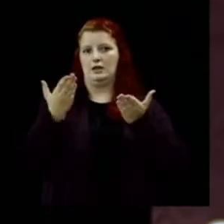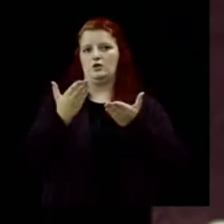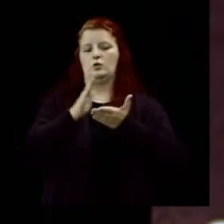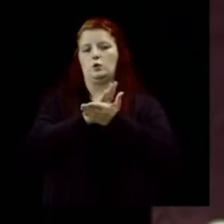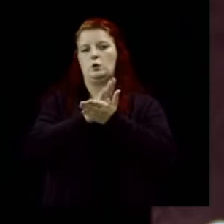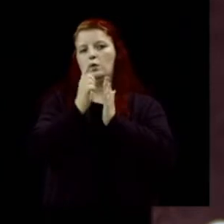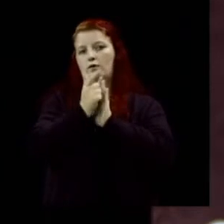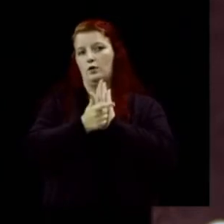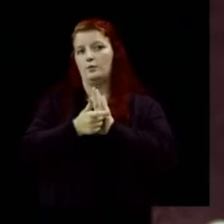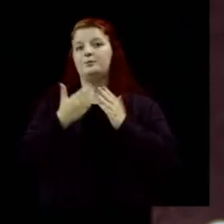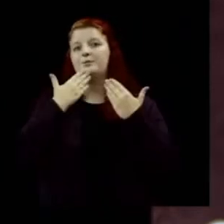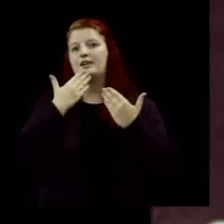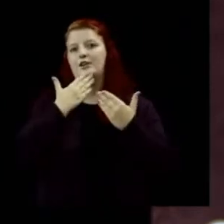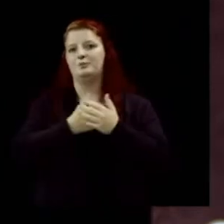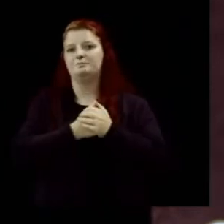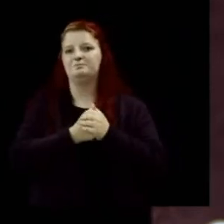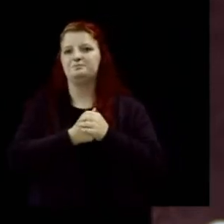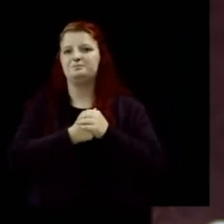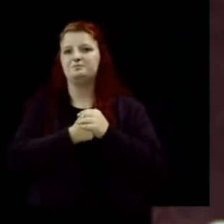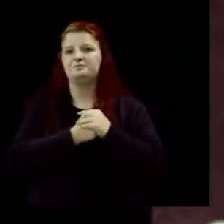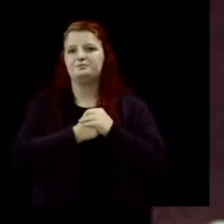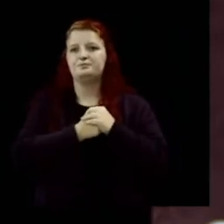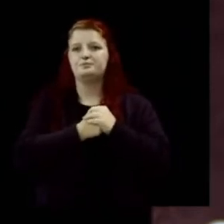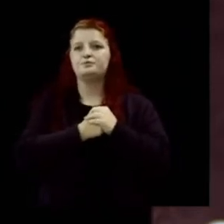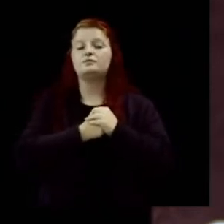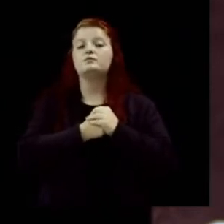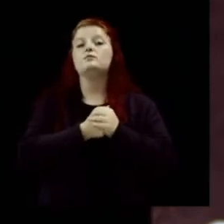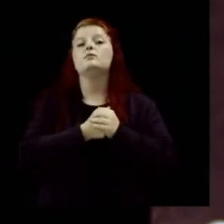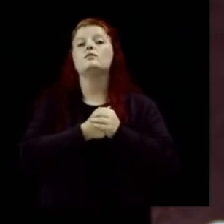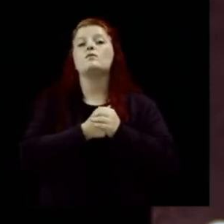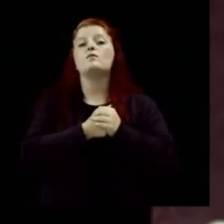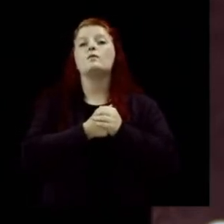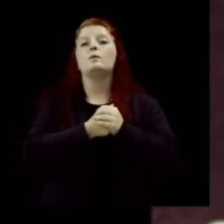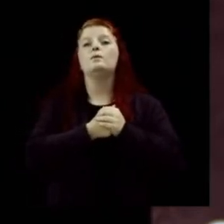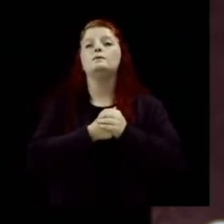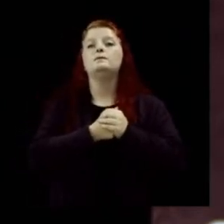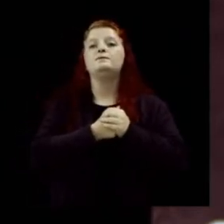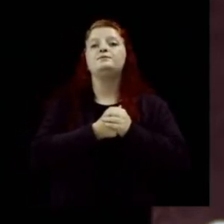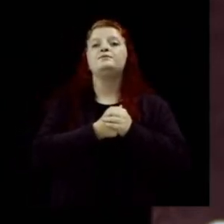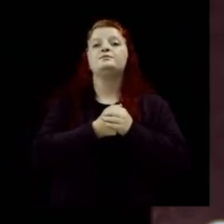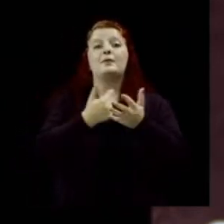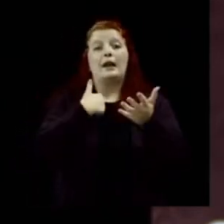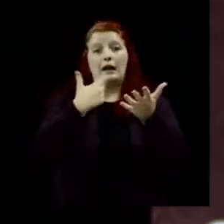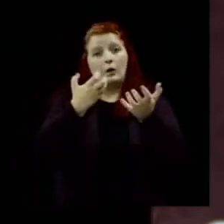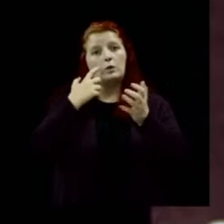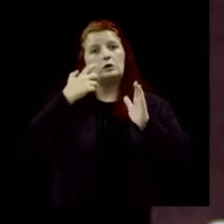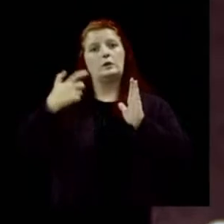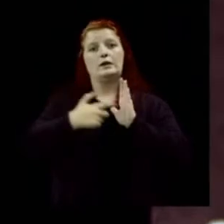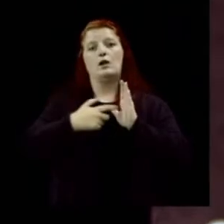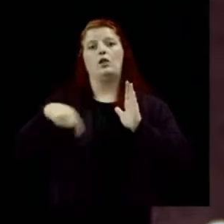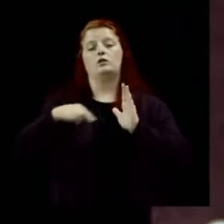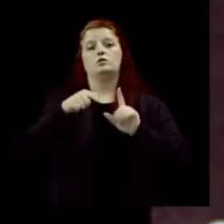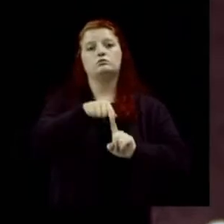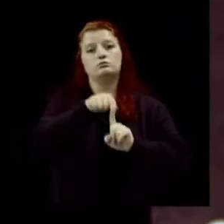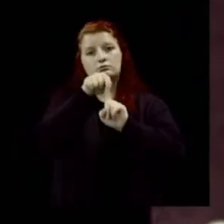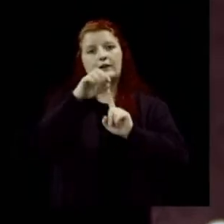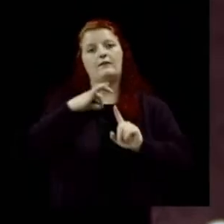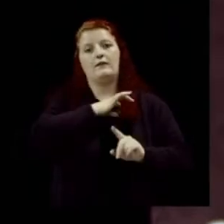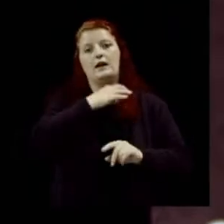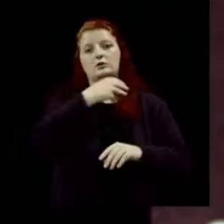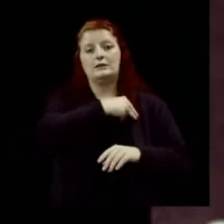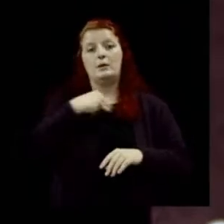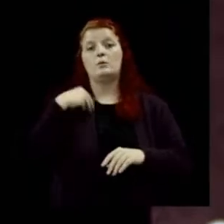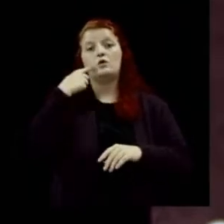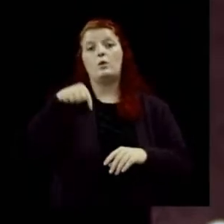Thank you. I want to acknowledge the distinguished and highly esteemed faculty members of the Thurgood